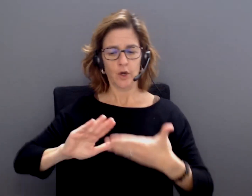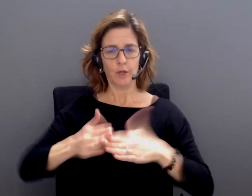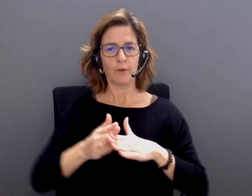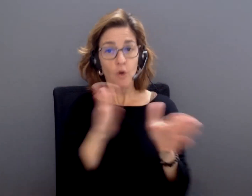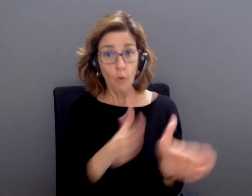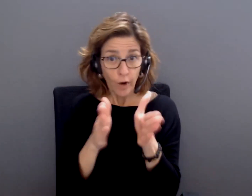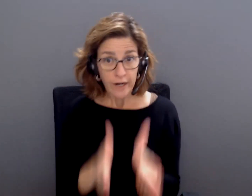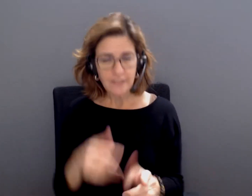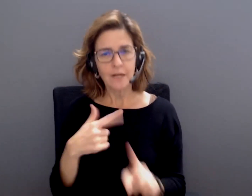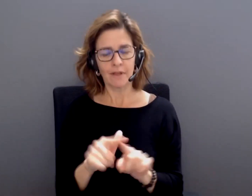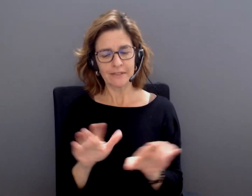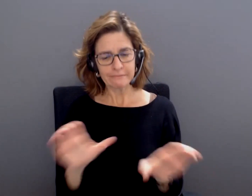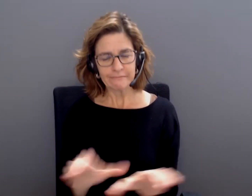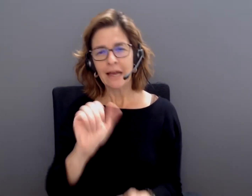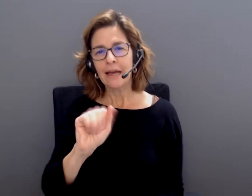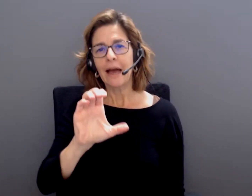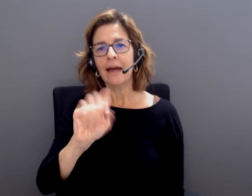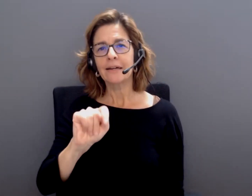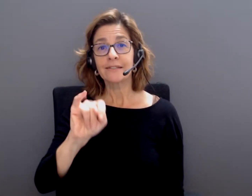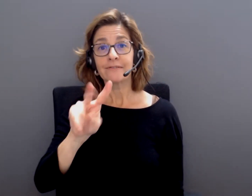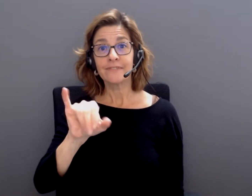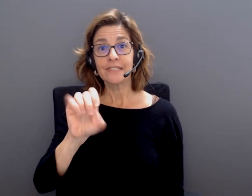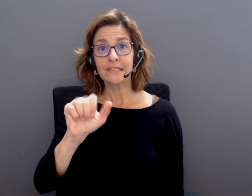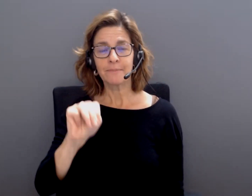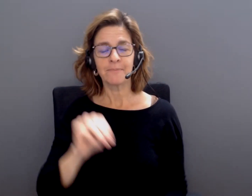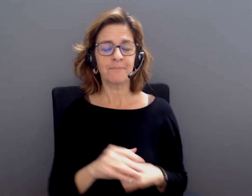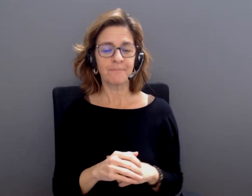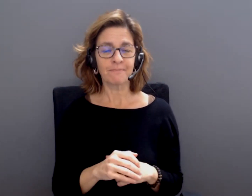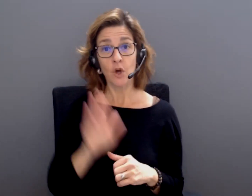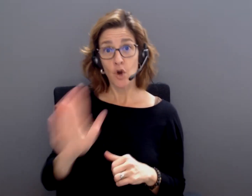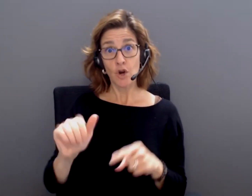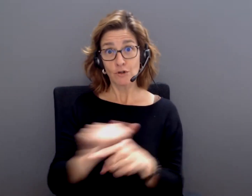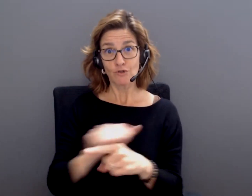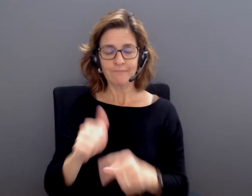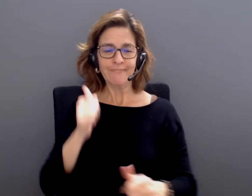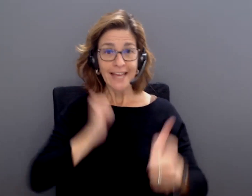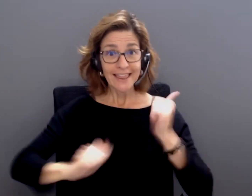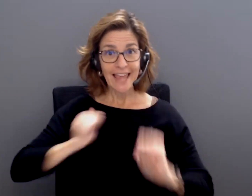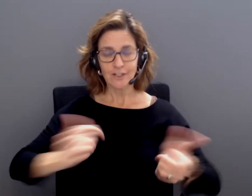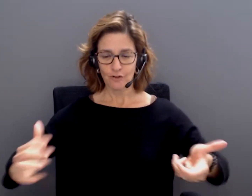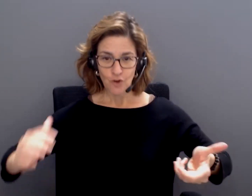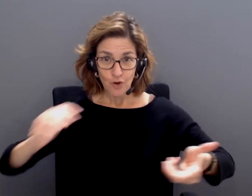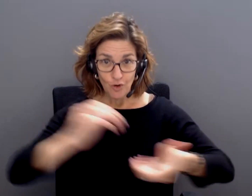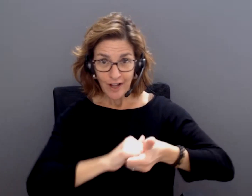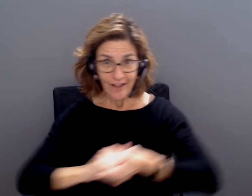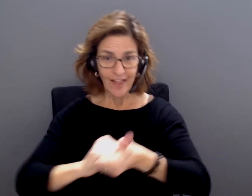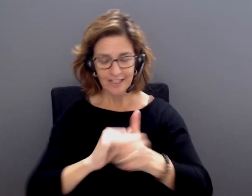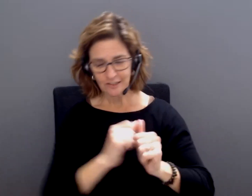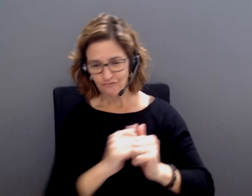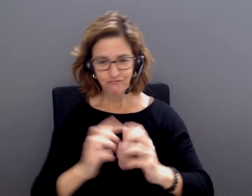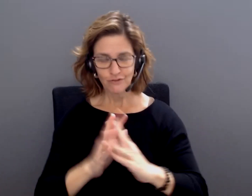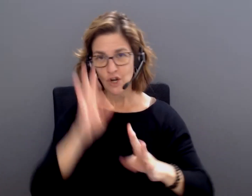as activism, as well as her training in theatrical collective creation. She started